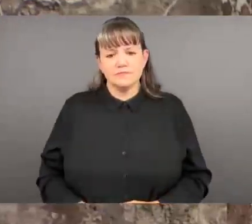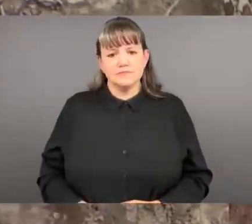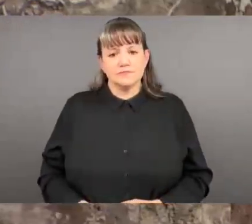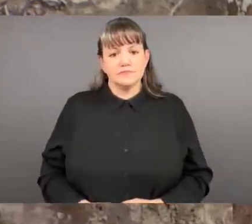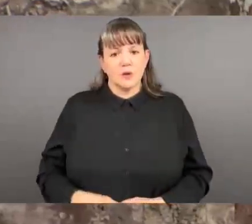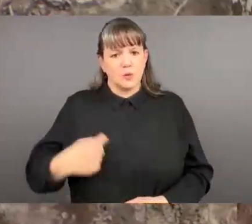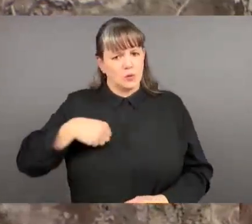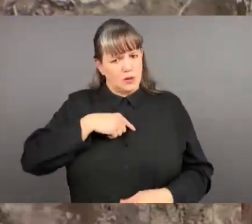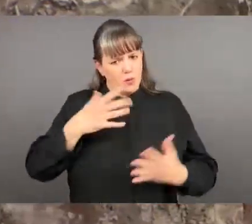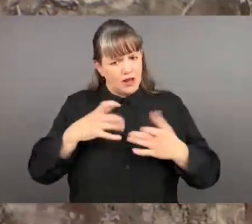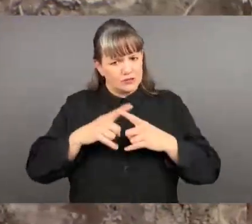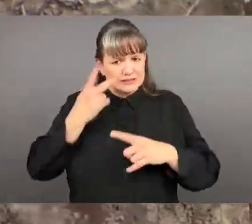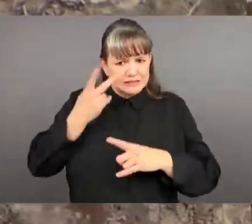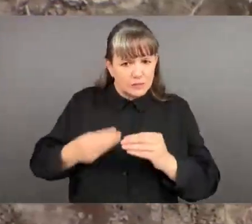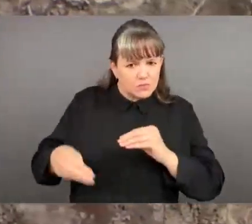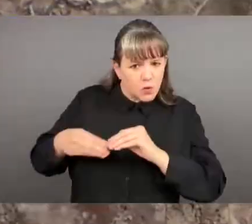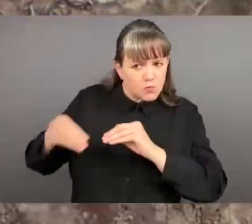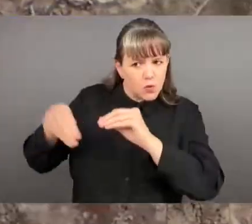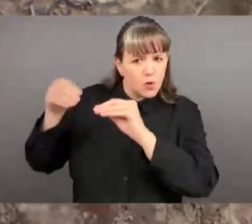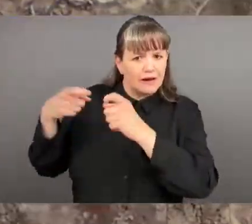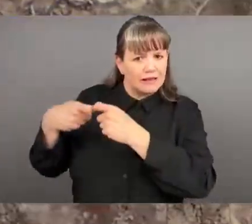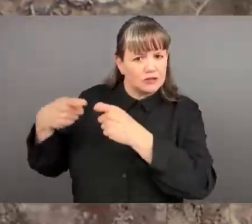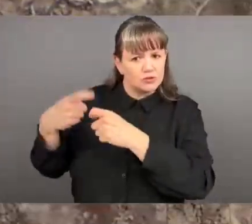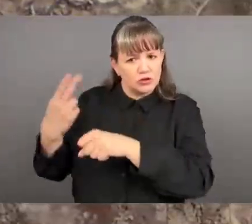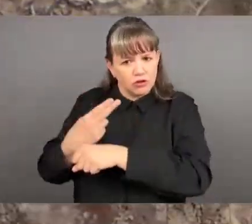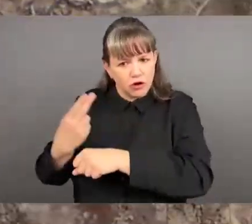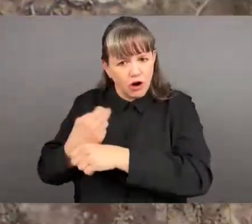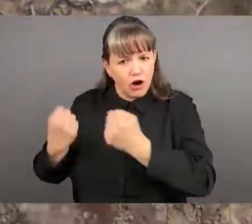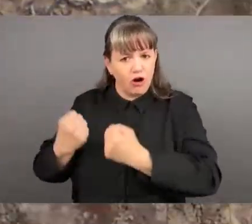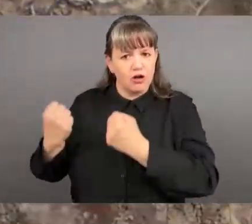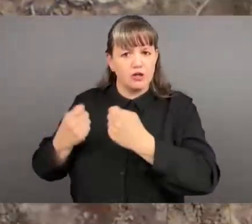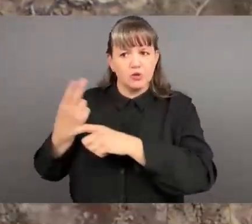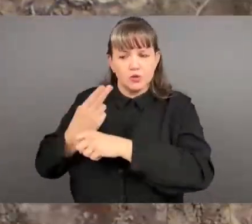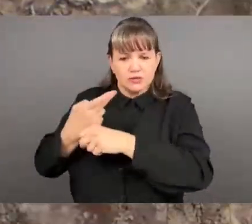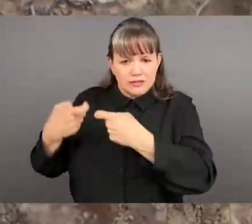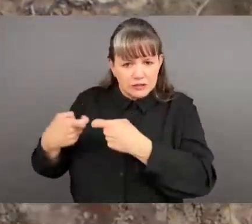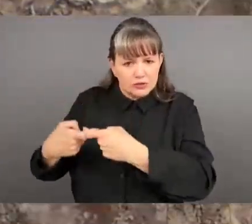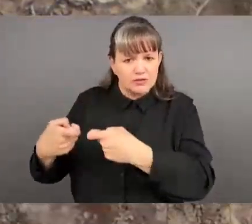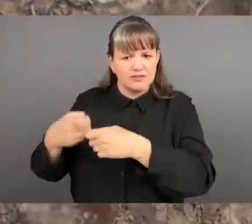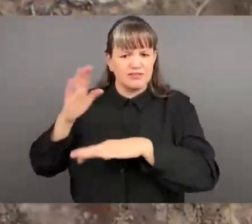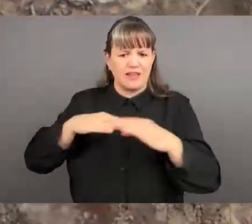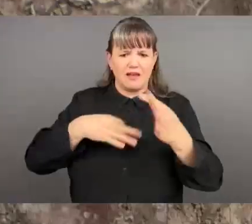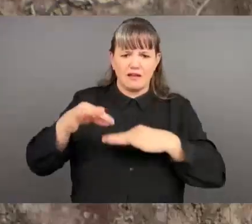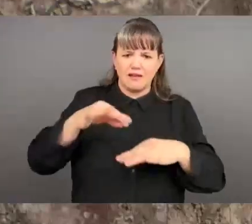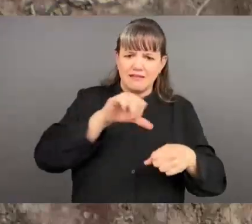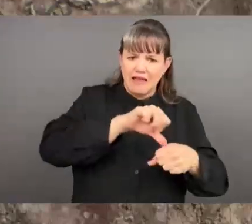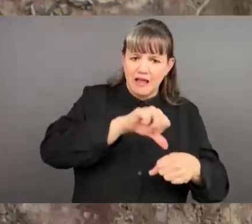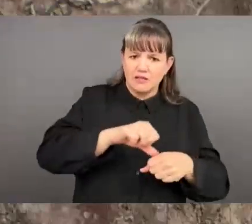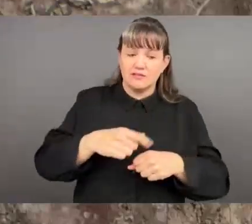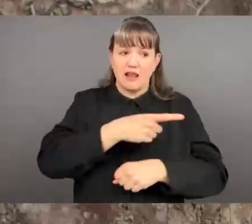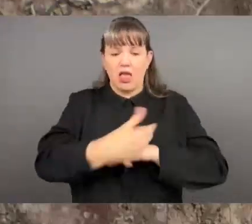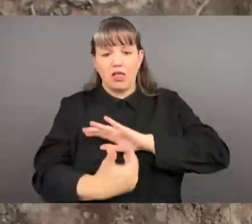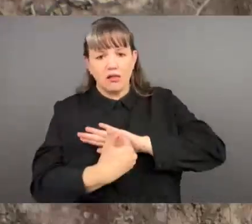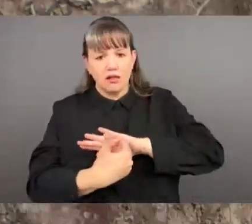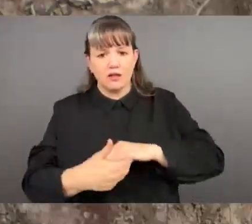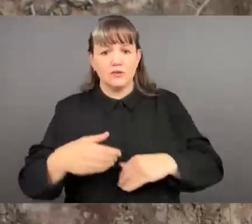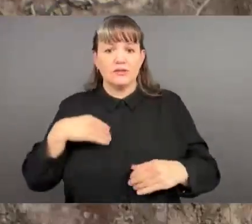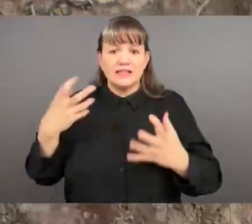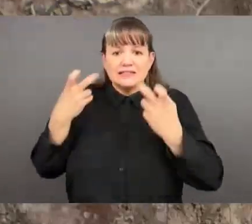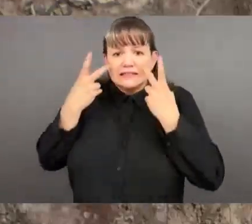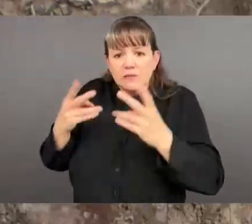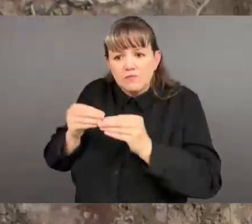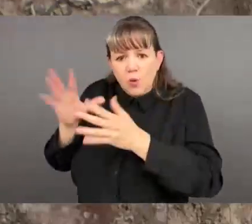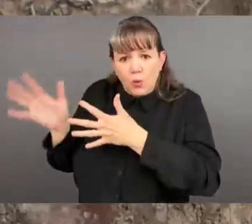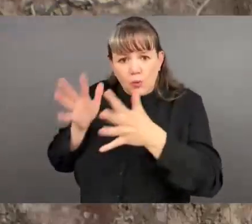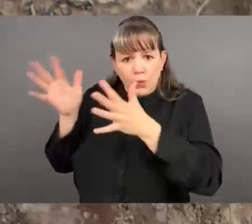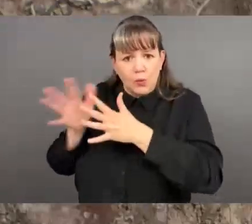we announced, Honourable Speaker, recently wind projects, which they oppose, Honourable Speaker, I would note, Honourable Speaker, that in the United